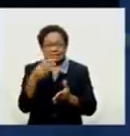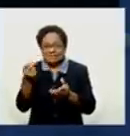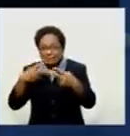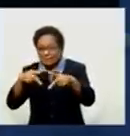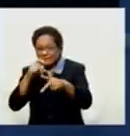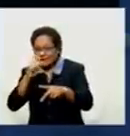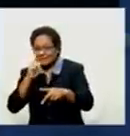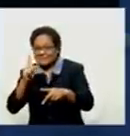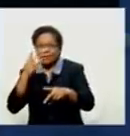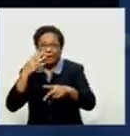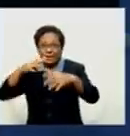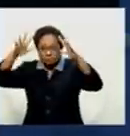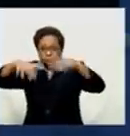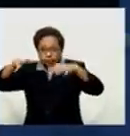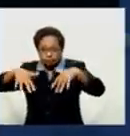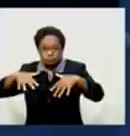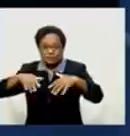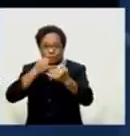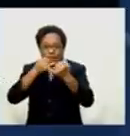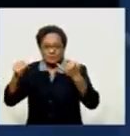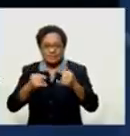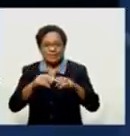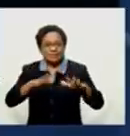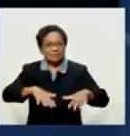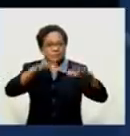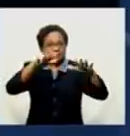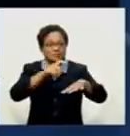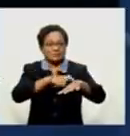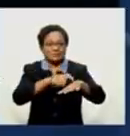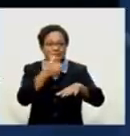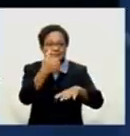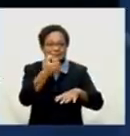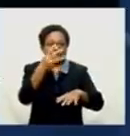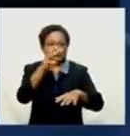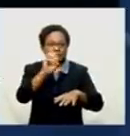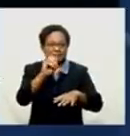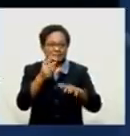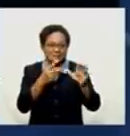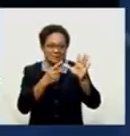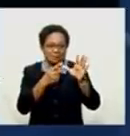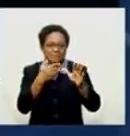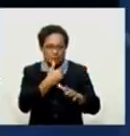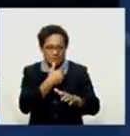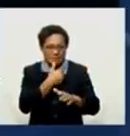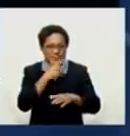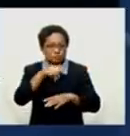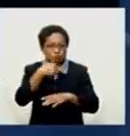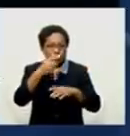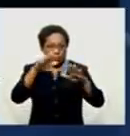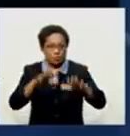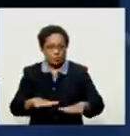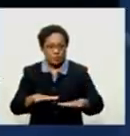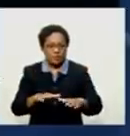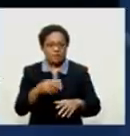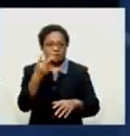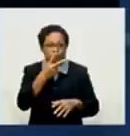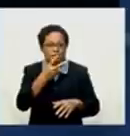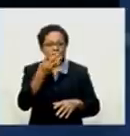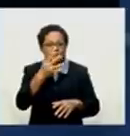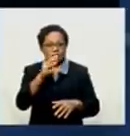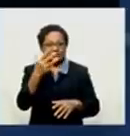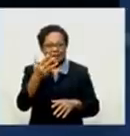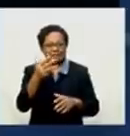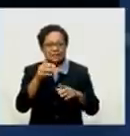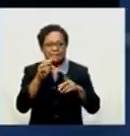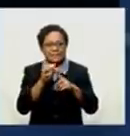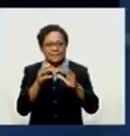heavy showers and thunderstorms. The next high tide is at 6:40 a.m. tomorrow with low tide at 12:49 p.m.